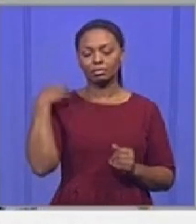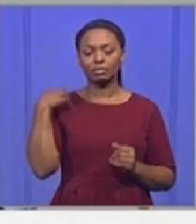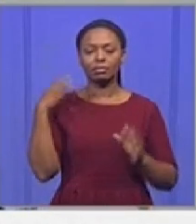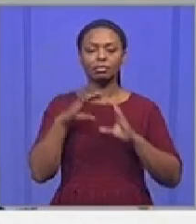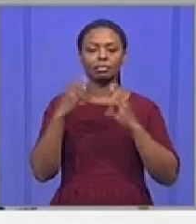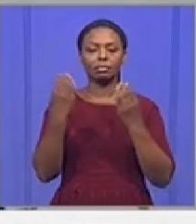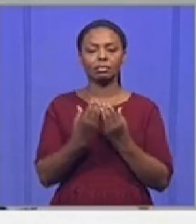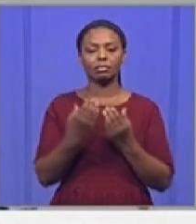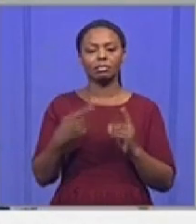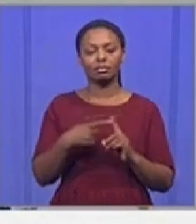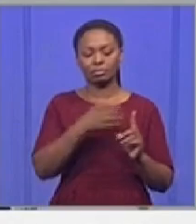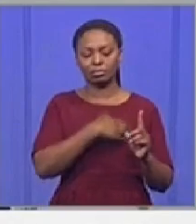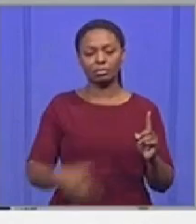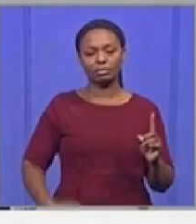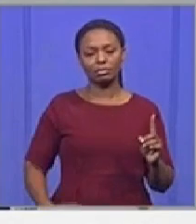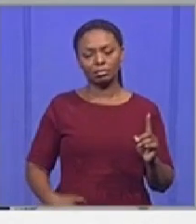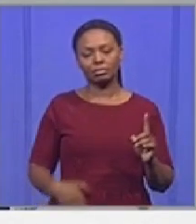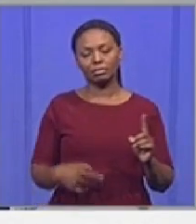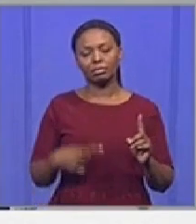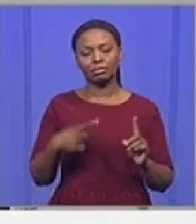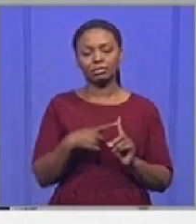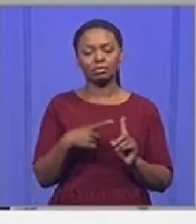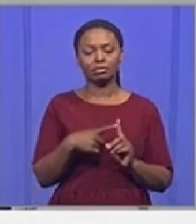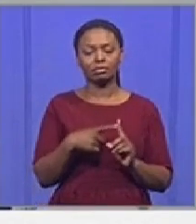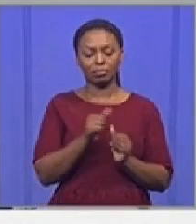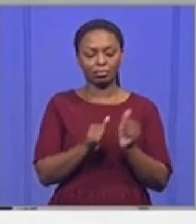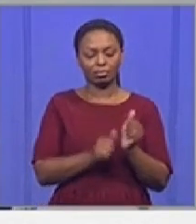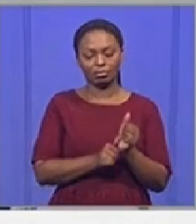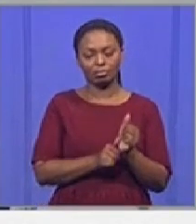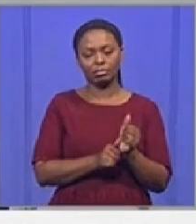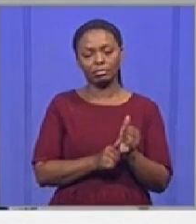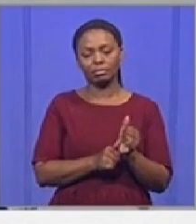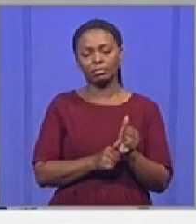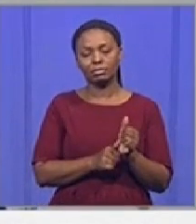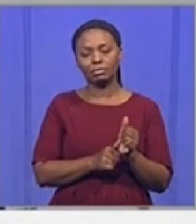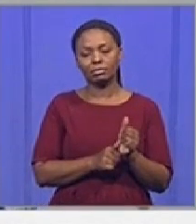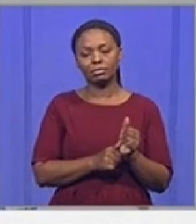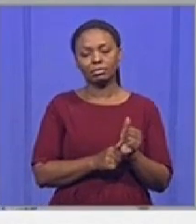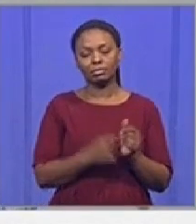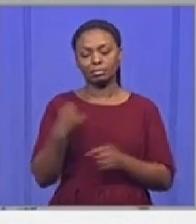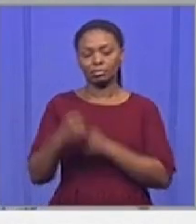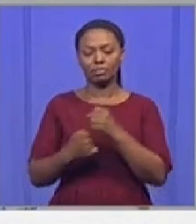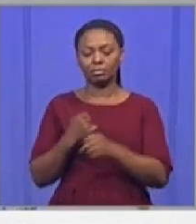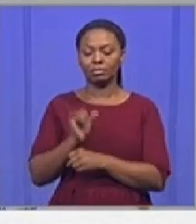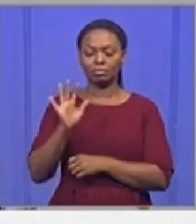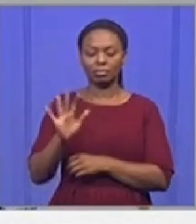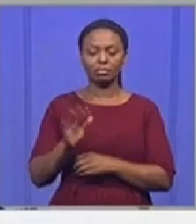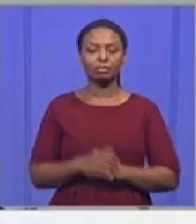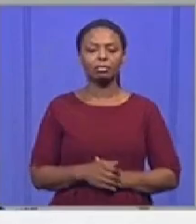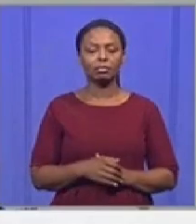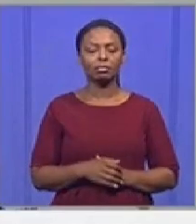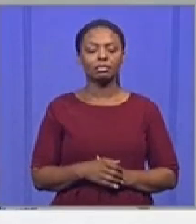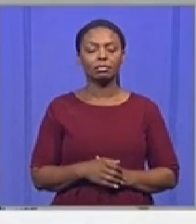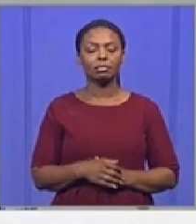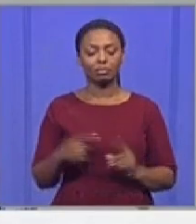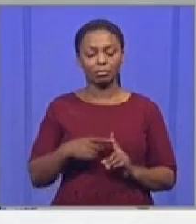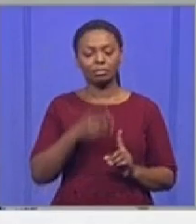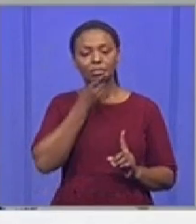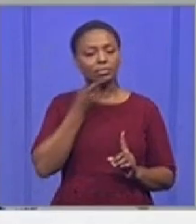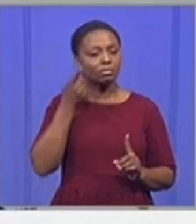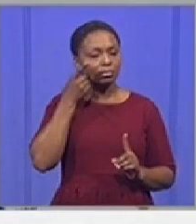in thanking him for his exceptional service to the country over the last 5 years. Deputy President